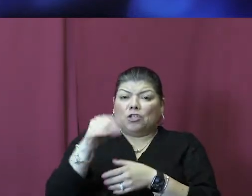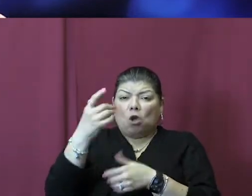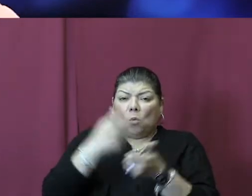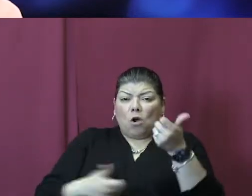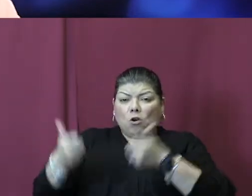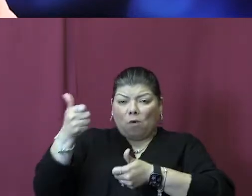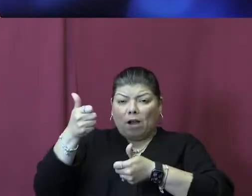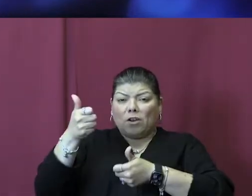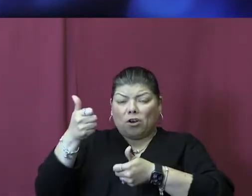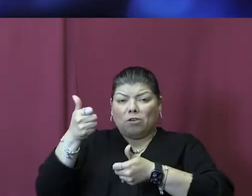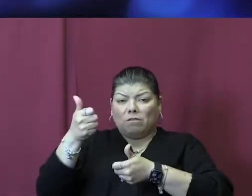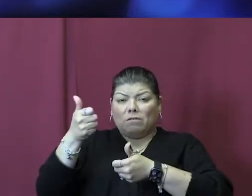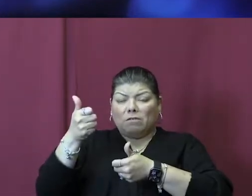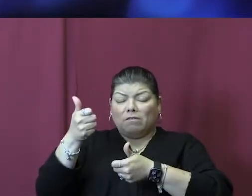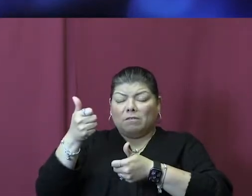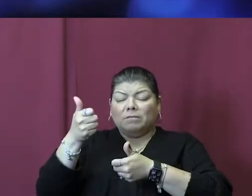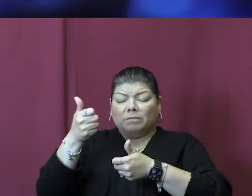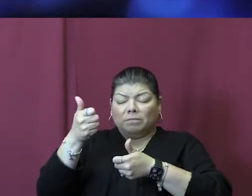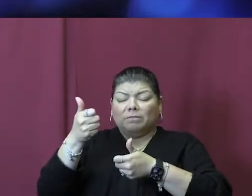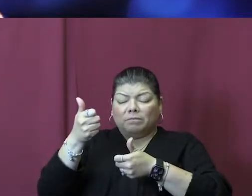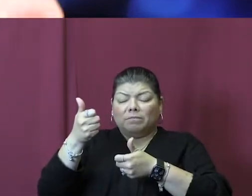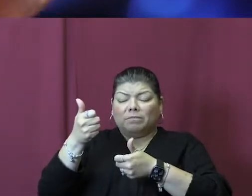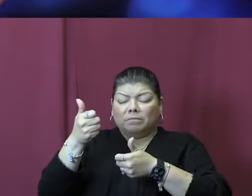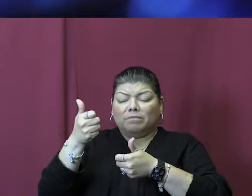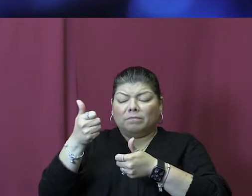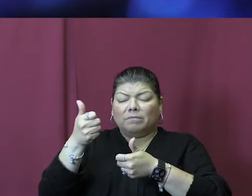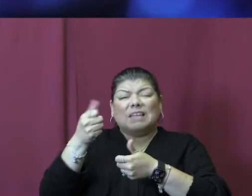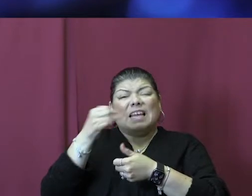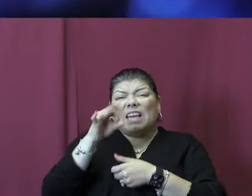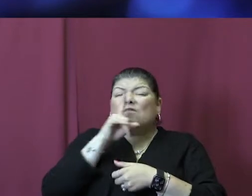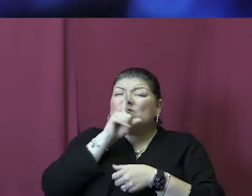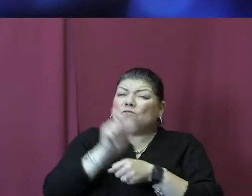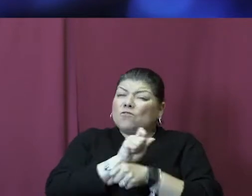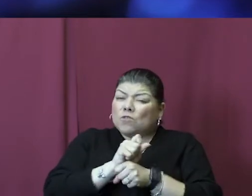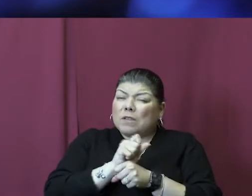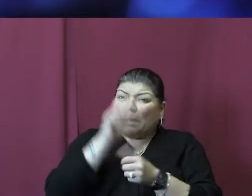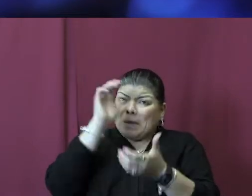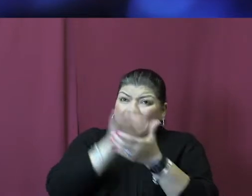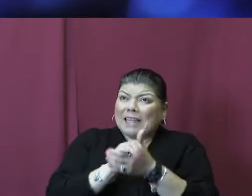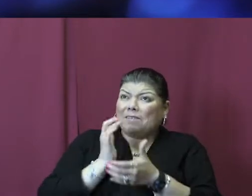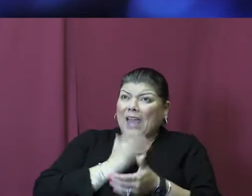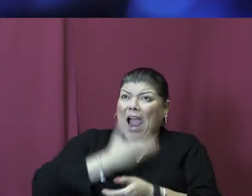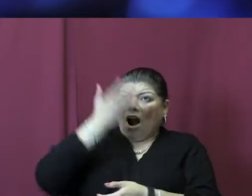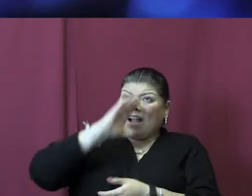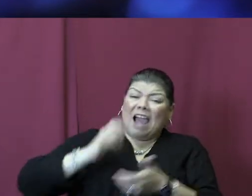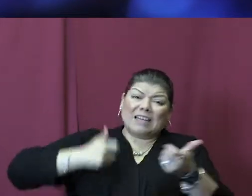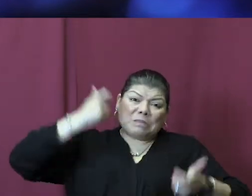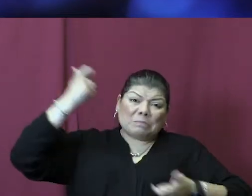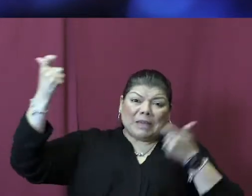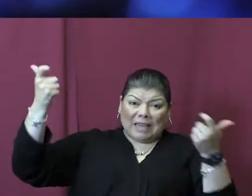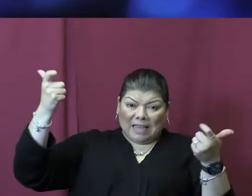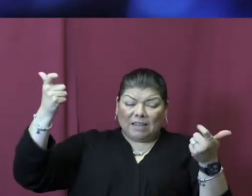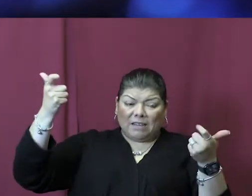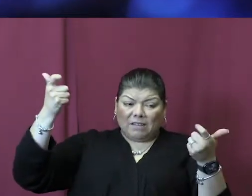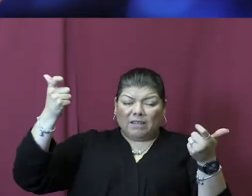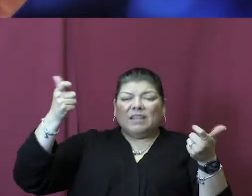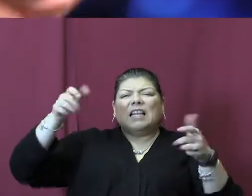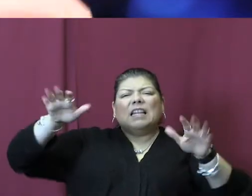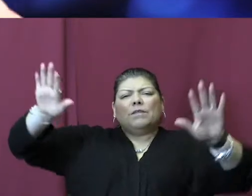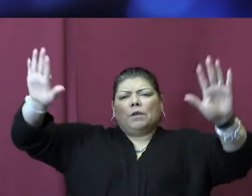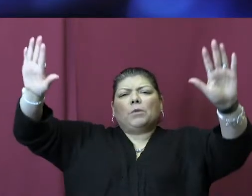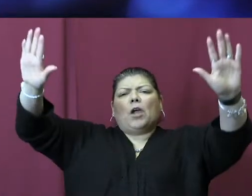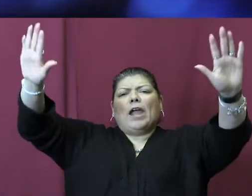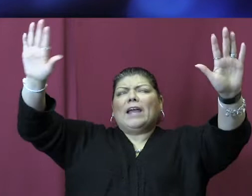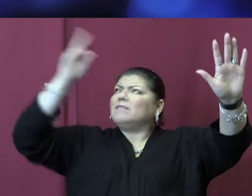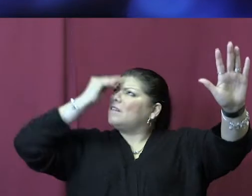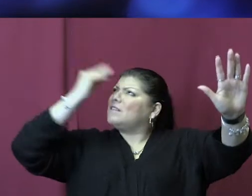nobody greater, if you truly believe that our God is big, lift your hands and